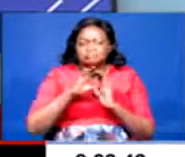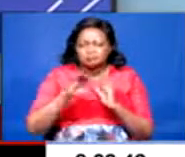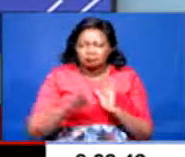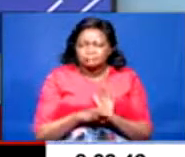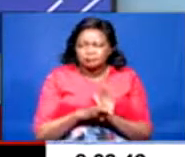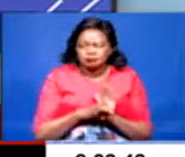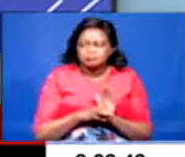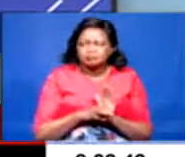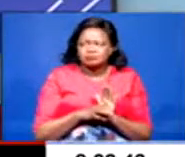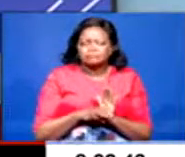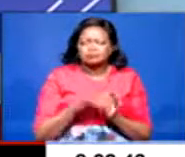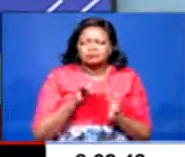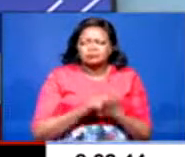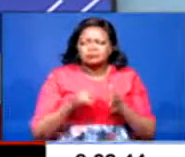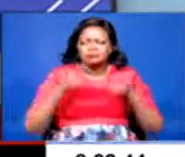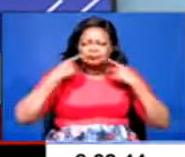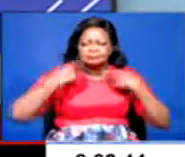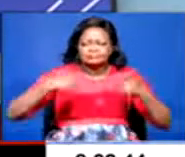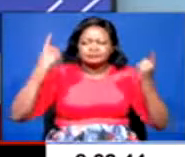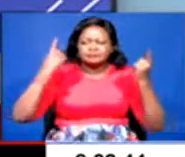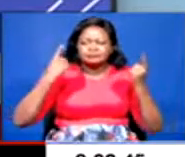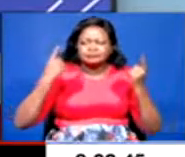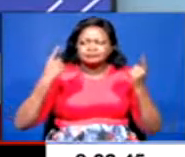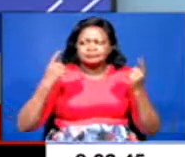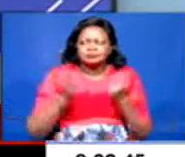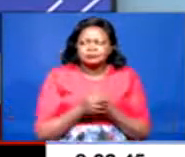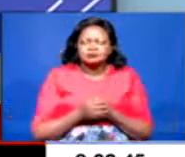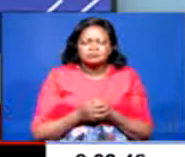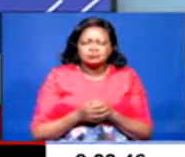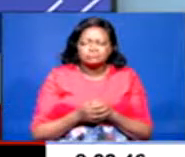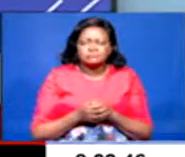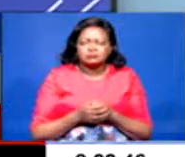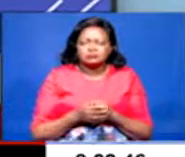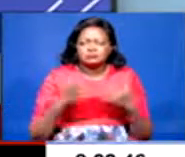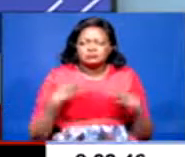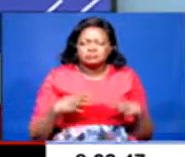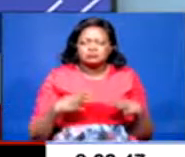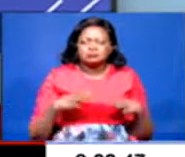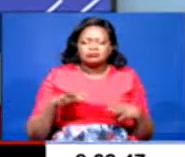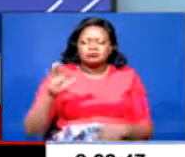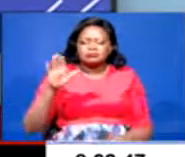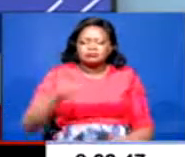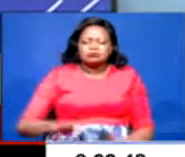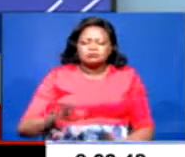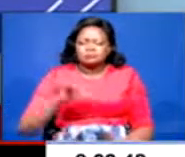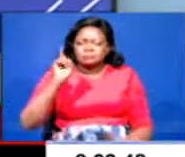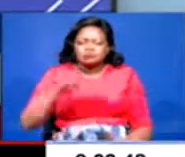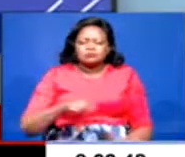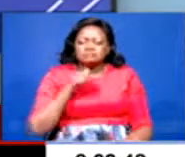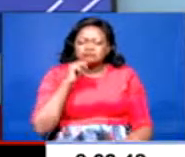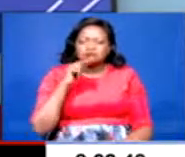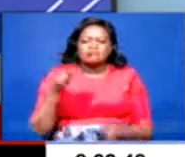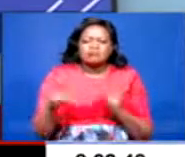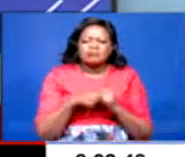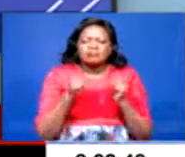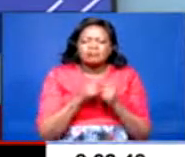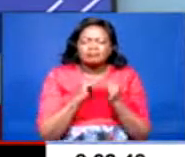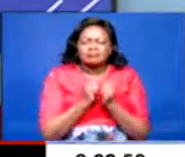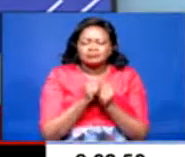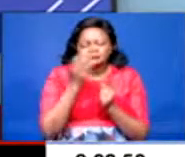the declaration of the person at the constituency should not be tampered. You remember last